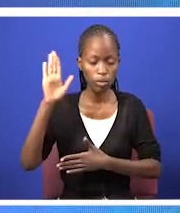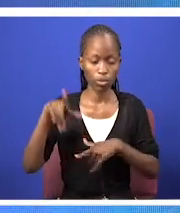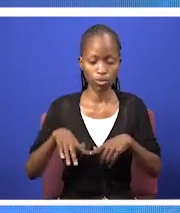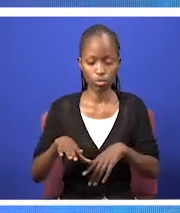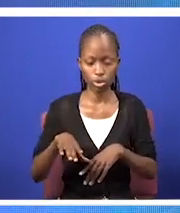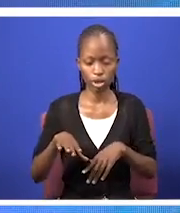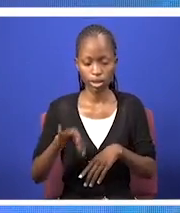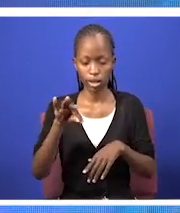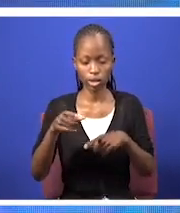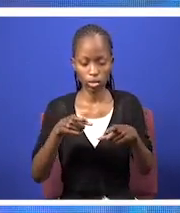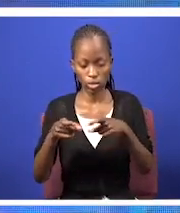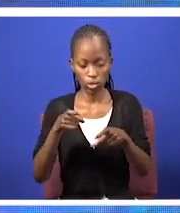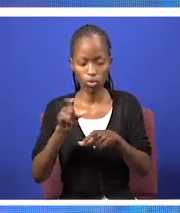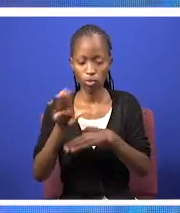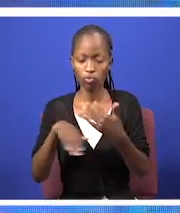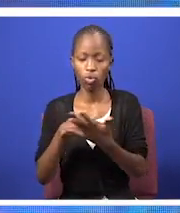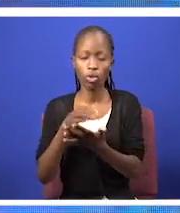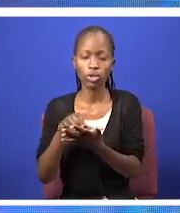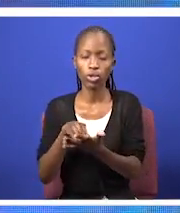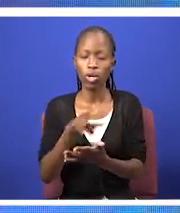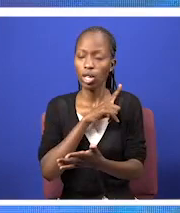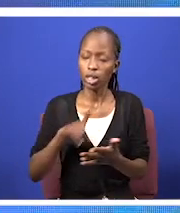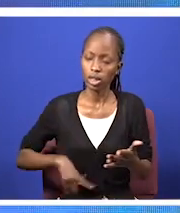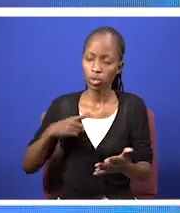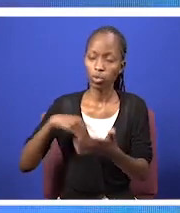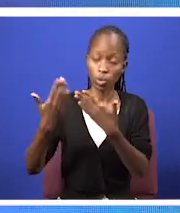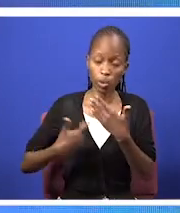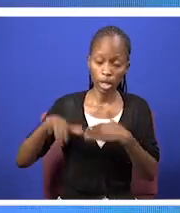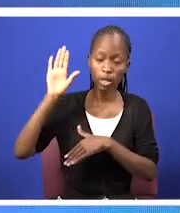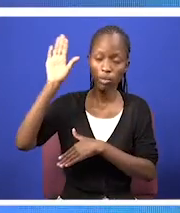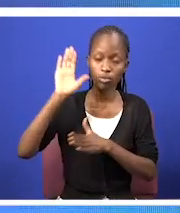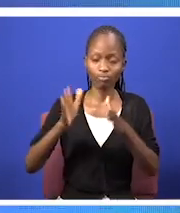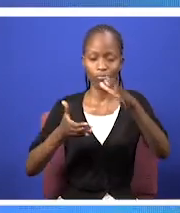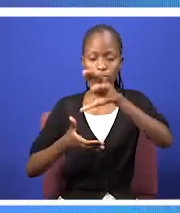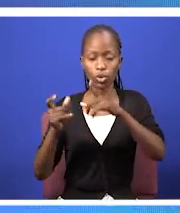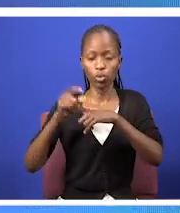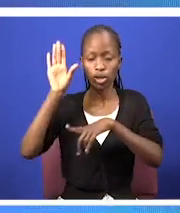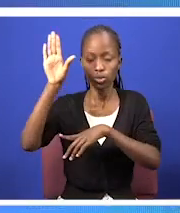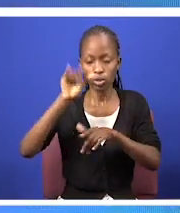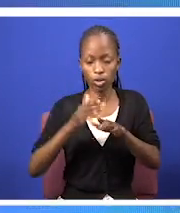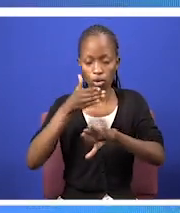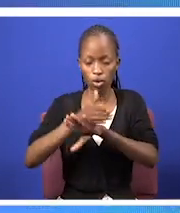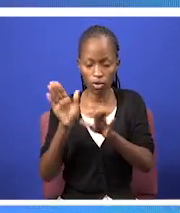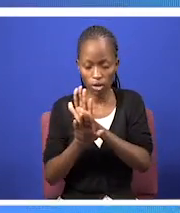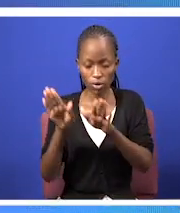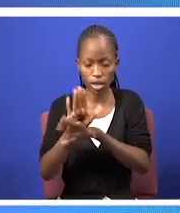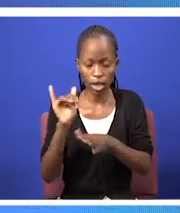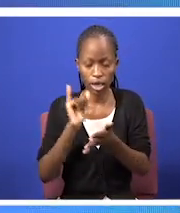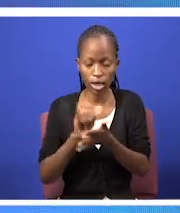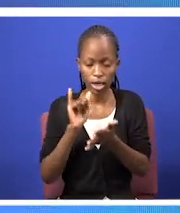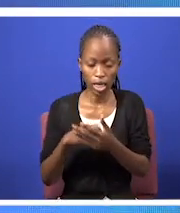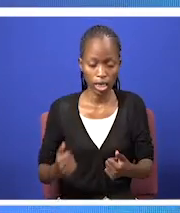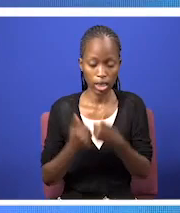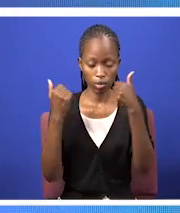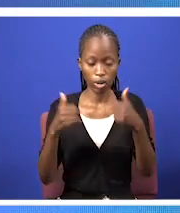welcome you to take control of every situation. We welcome you, O God, to release your word over everything that